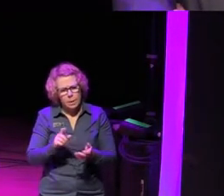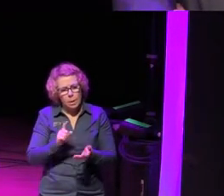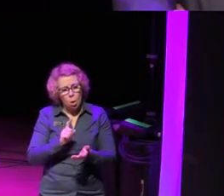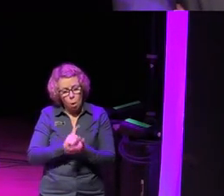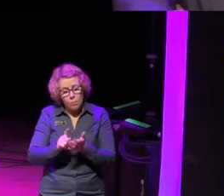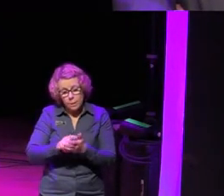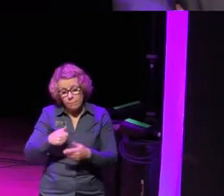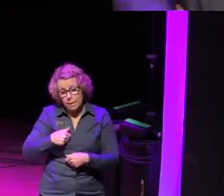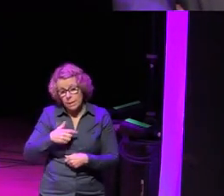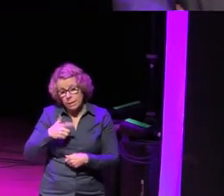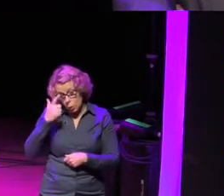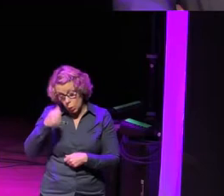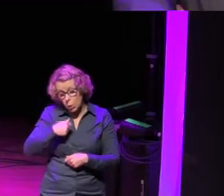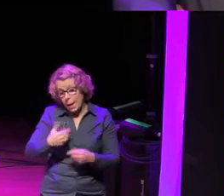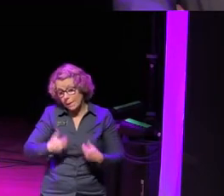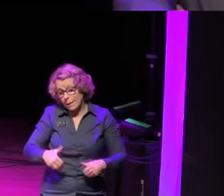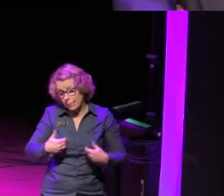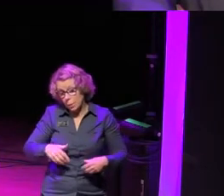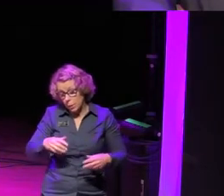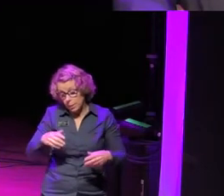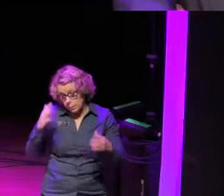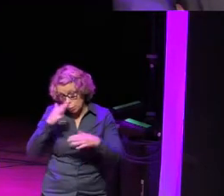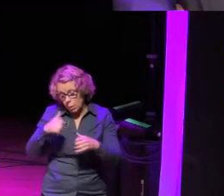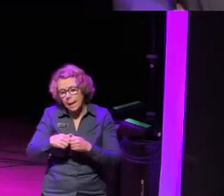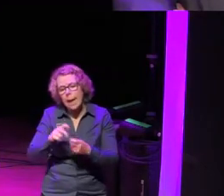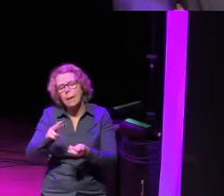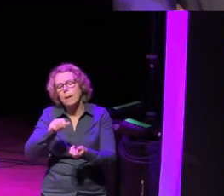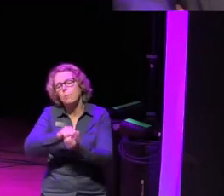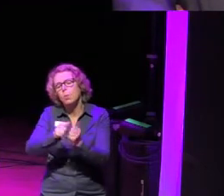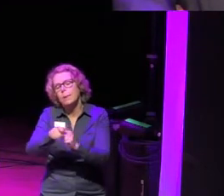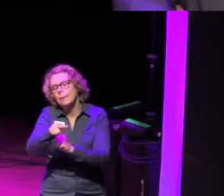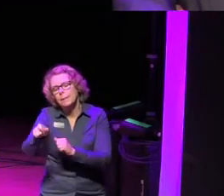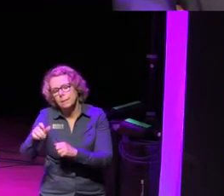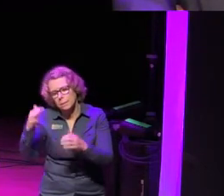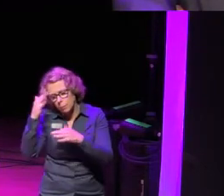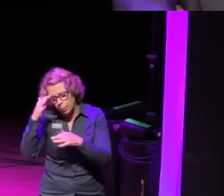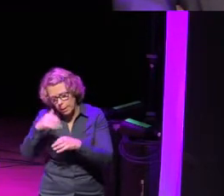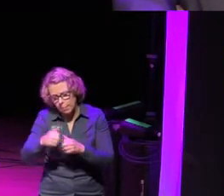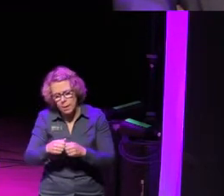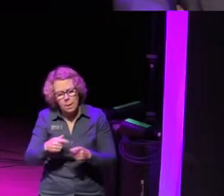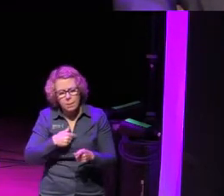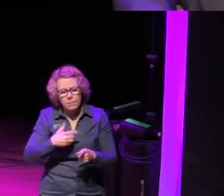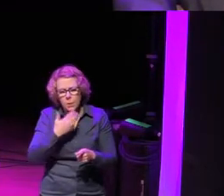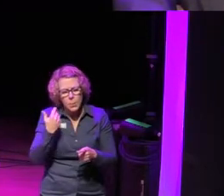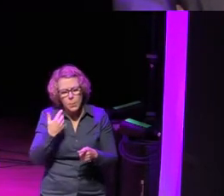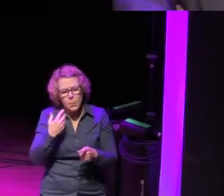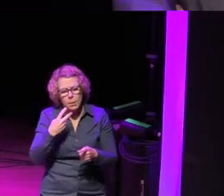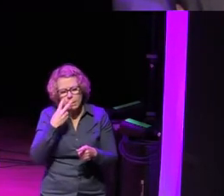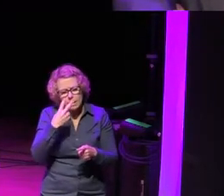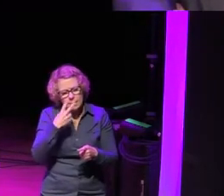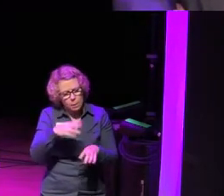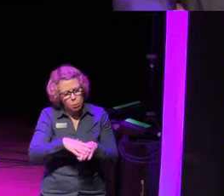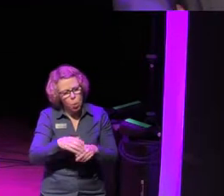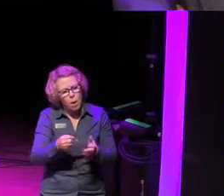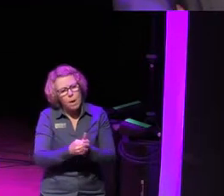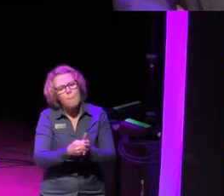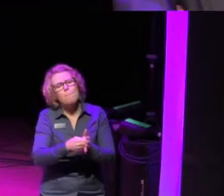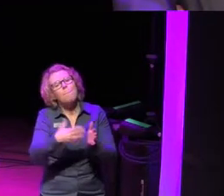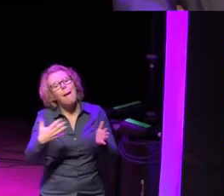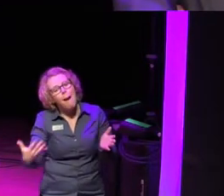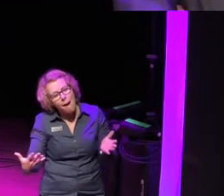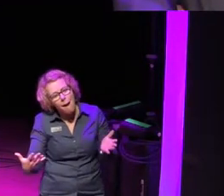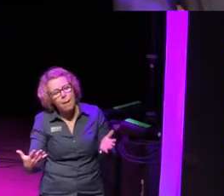individual problem and as a problem of politicians, without looking at the fact that we get